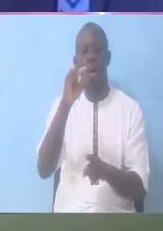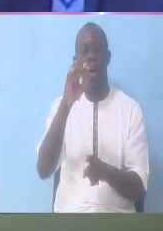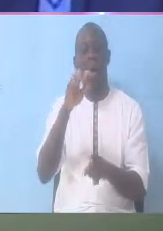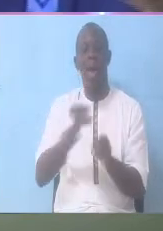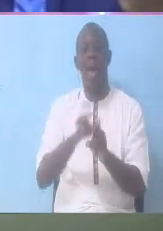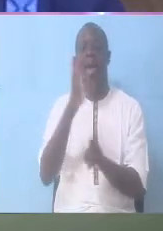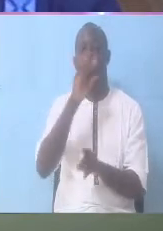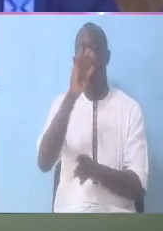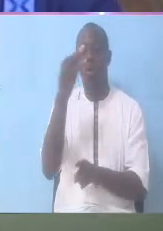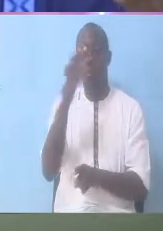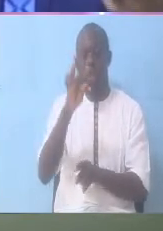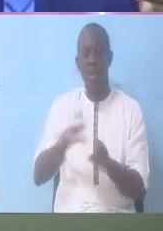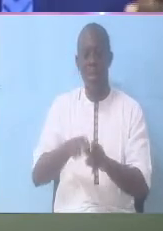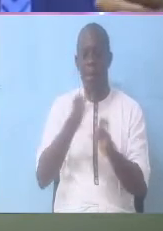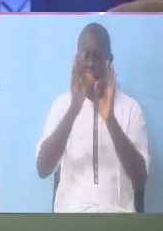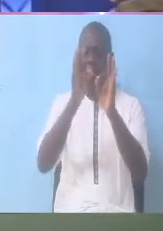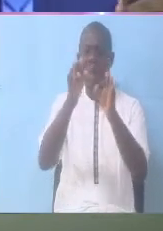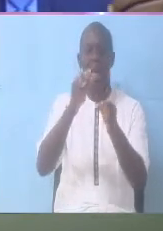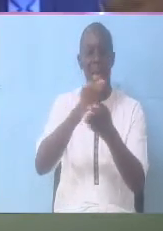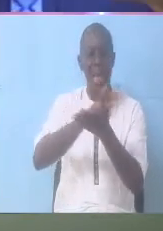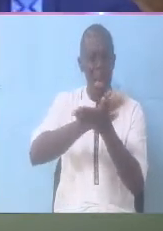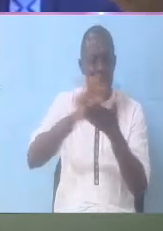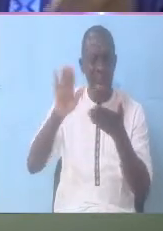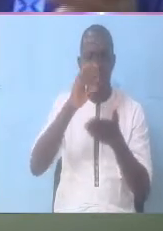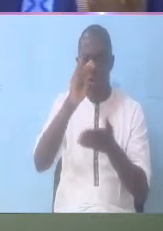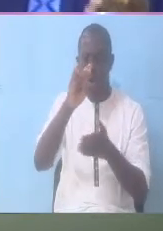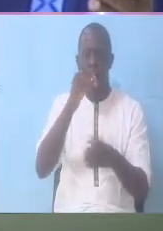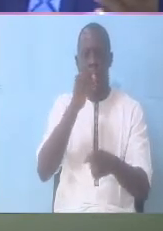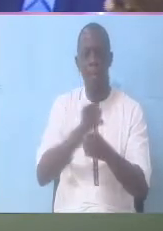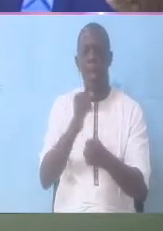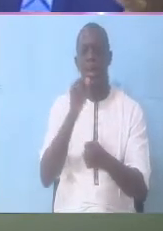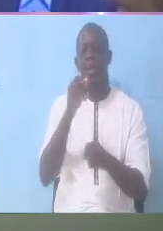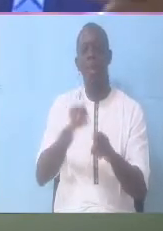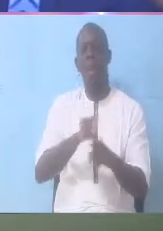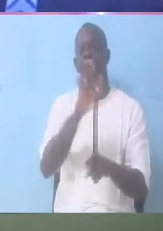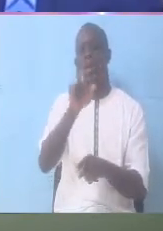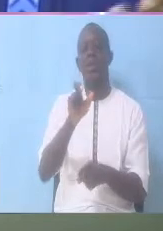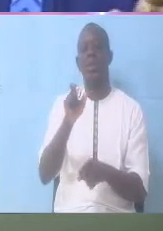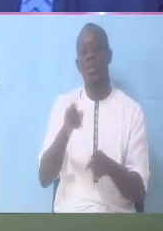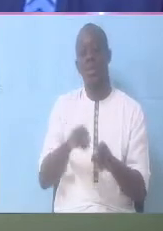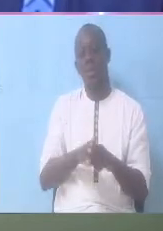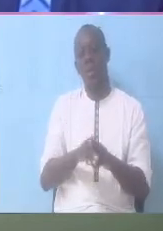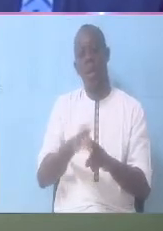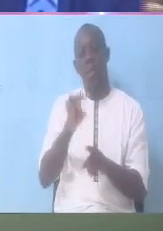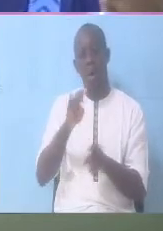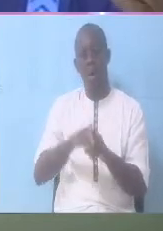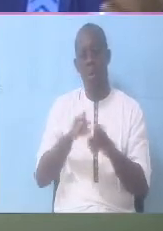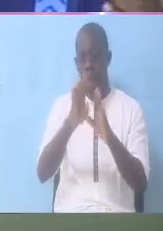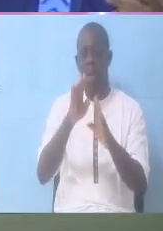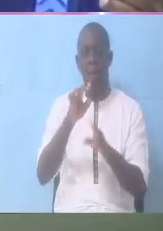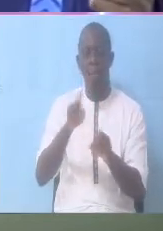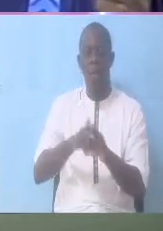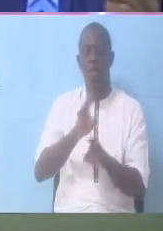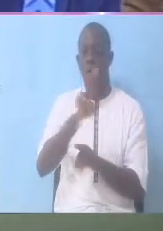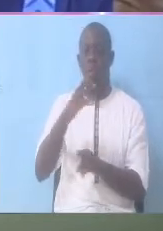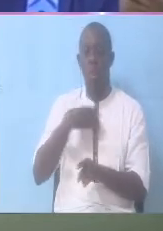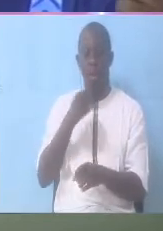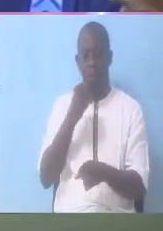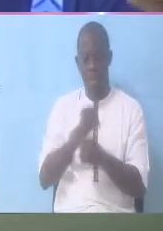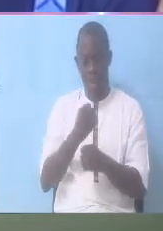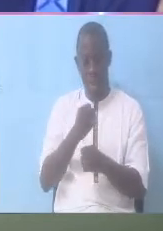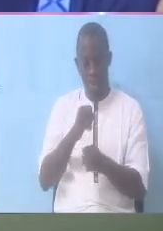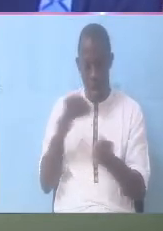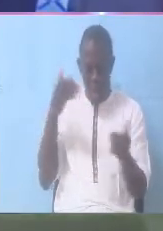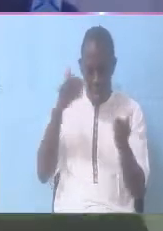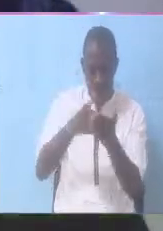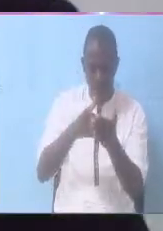Pardon? Are you trying to reinforce the notion that wahbu ega yefi dofla? You don't want to cut the T's